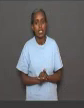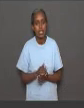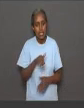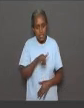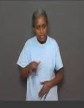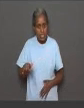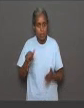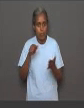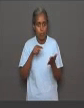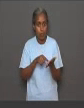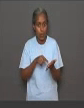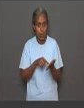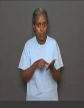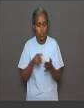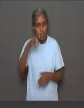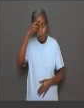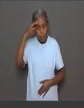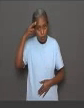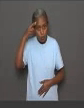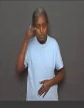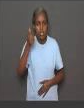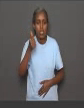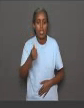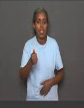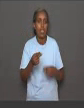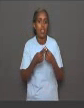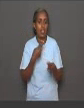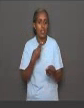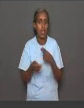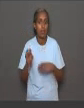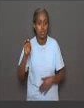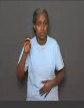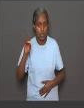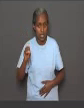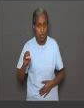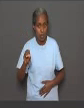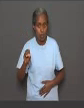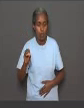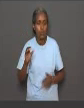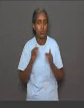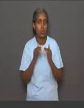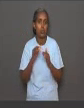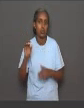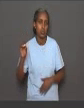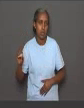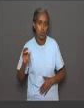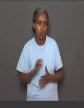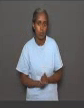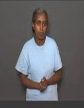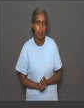point, because a times 0 is 0.